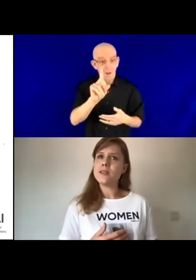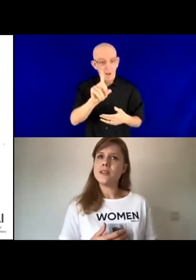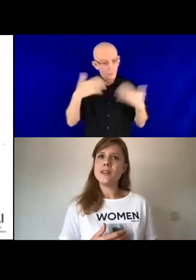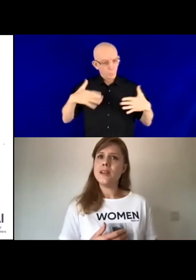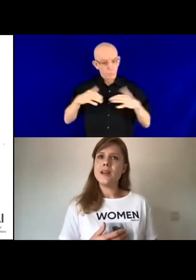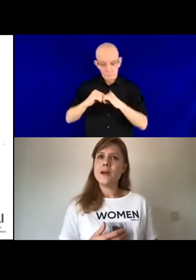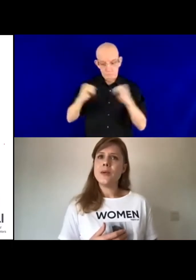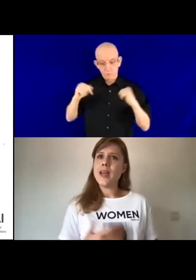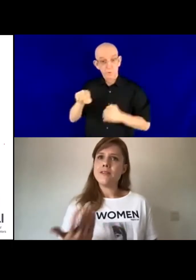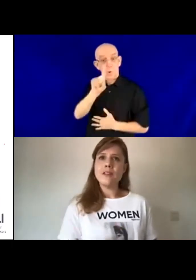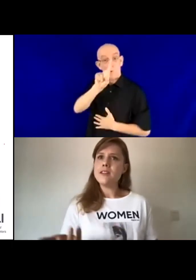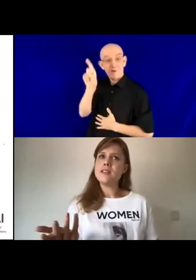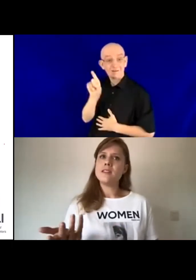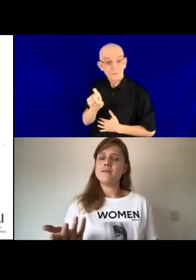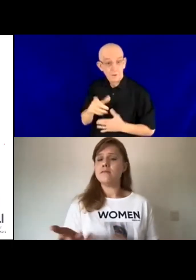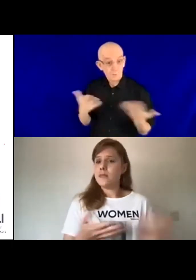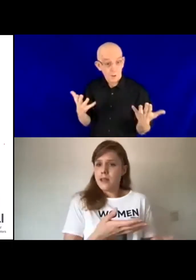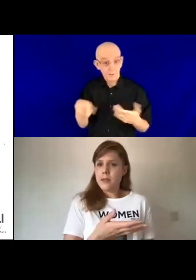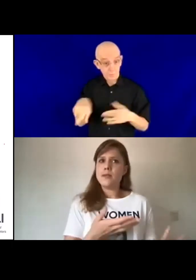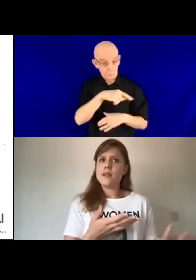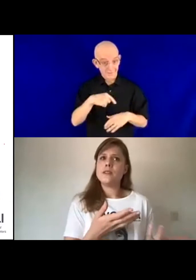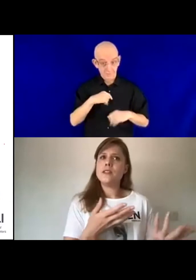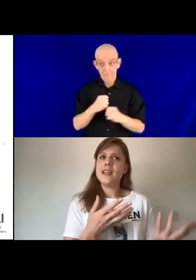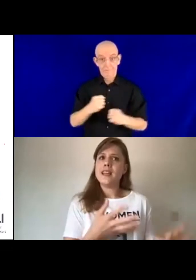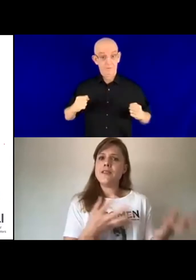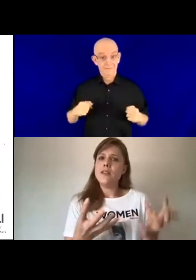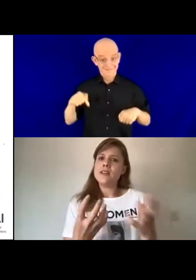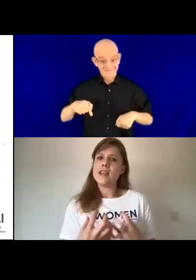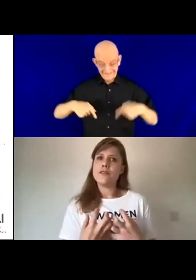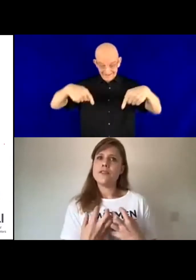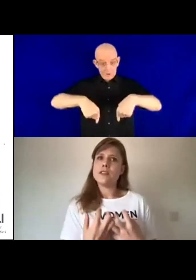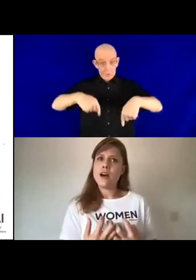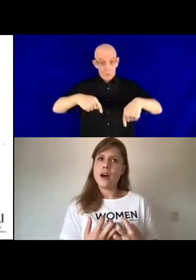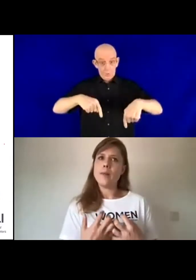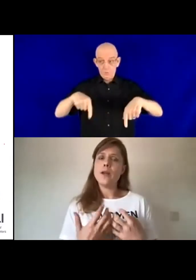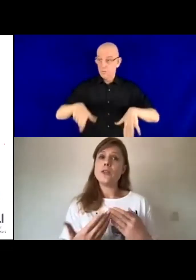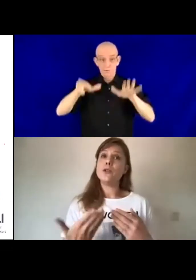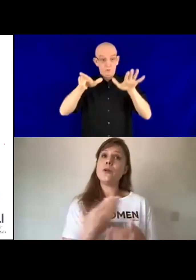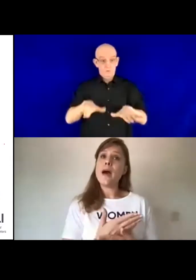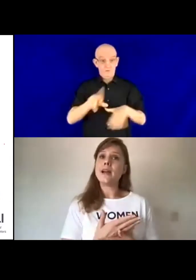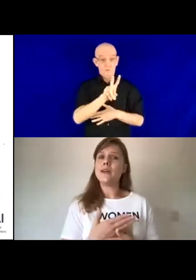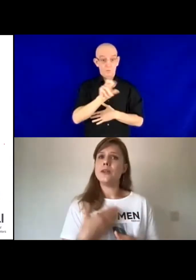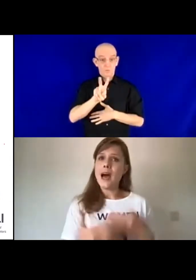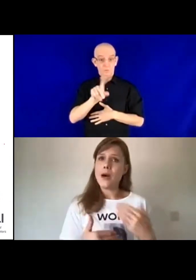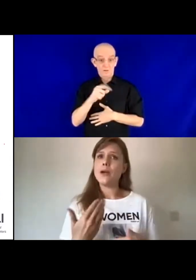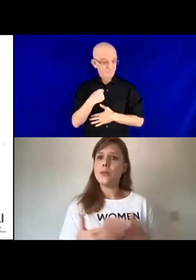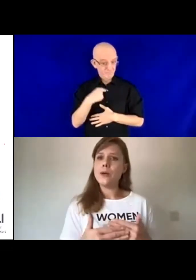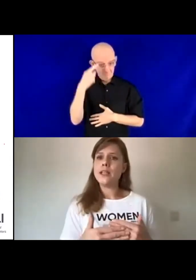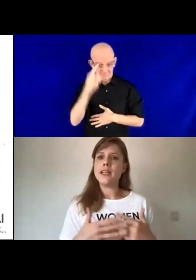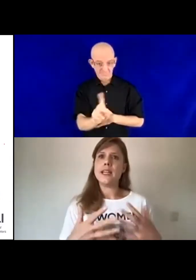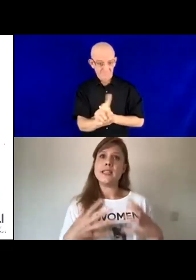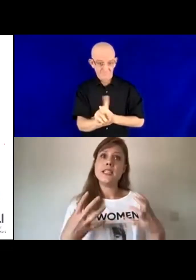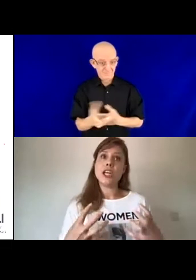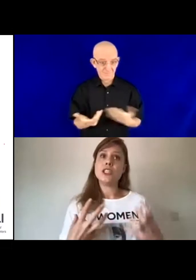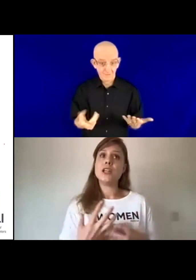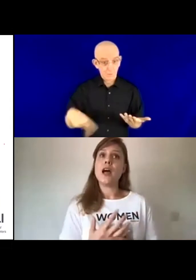stopped. We have not, like in my research, given ourselves the time to look back on how we are working